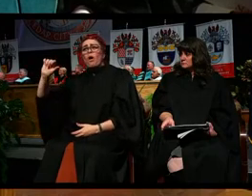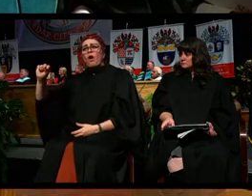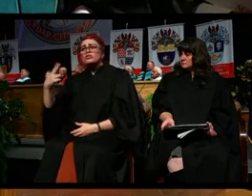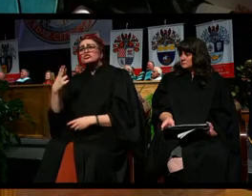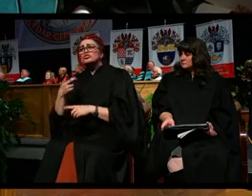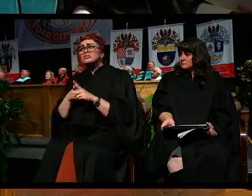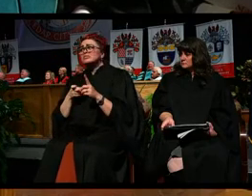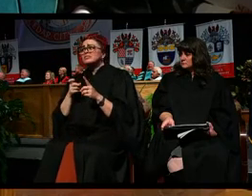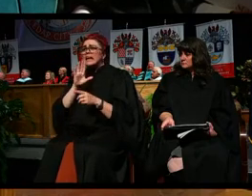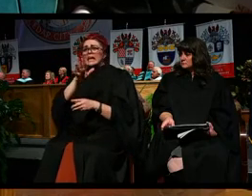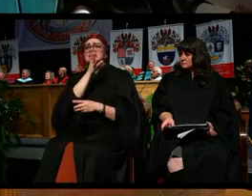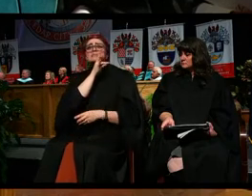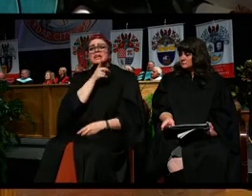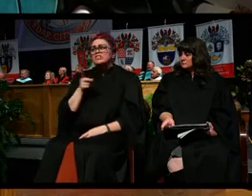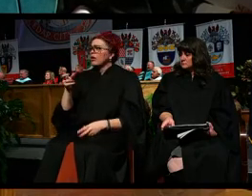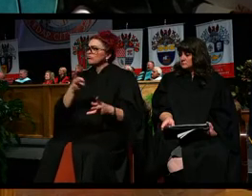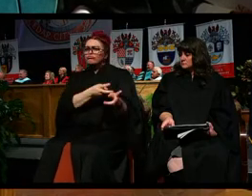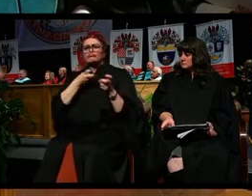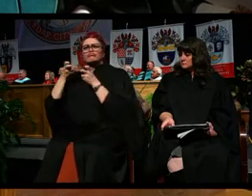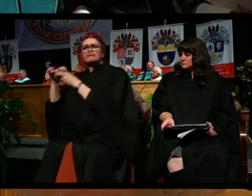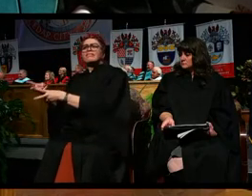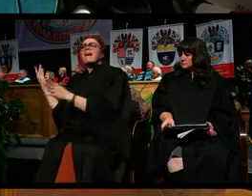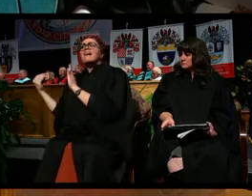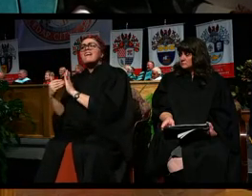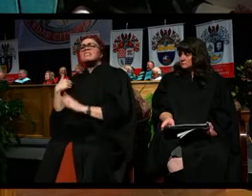drawer. Used against us.